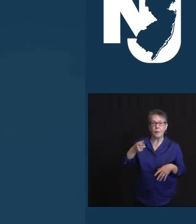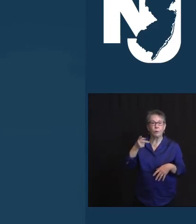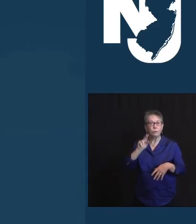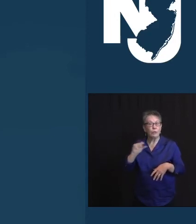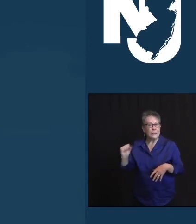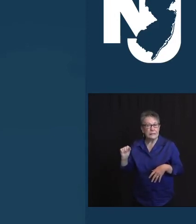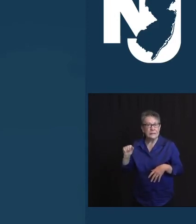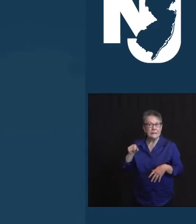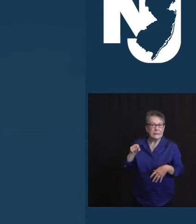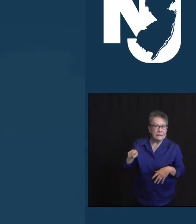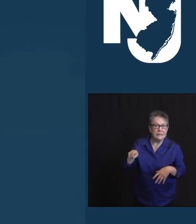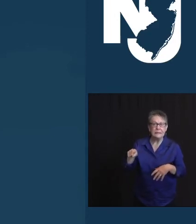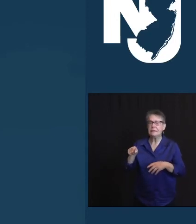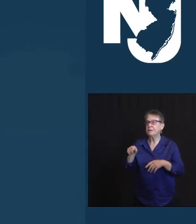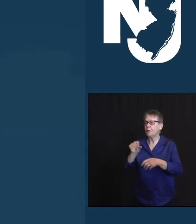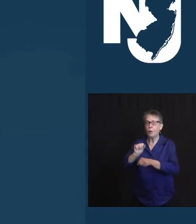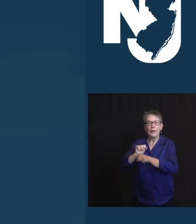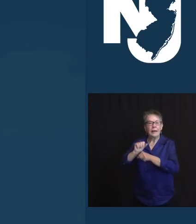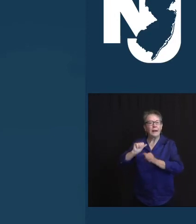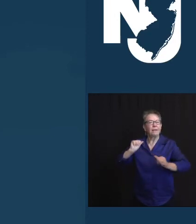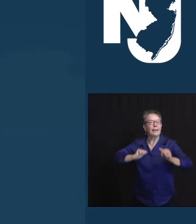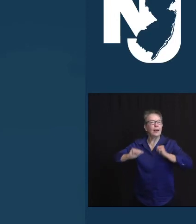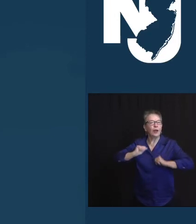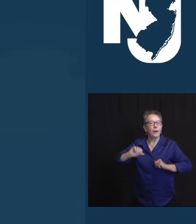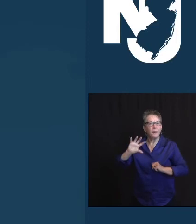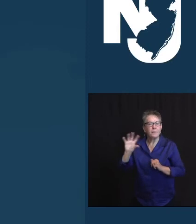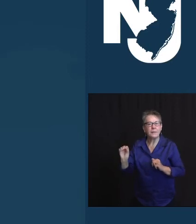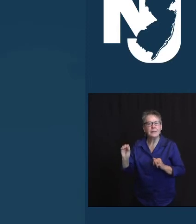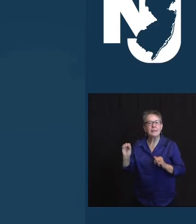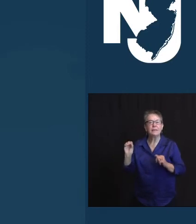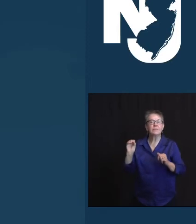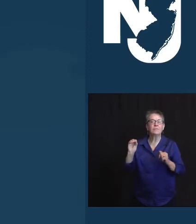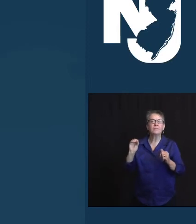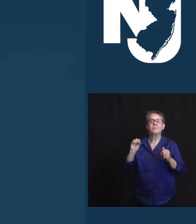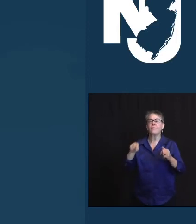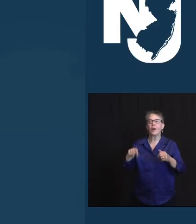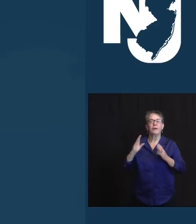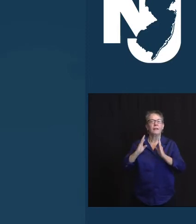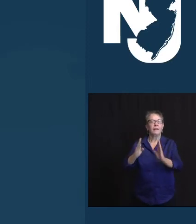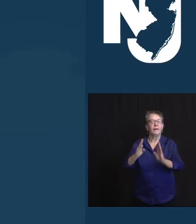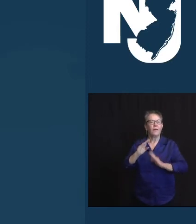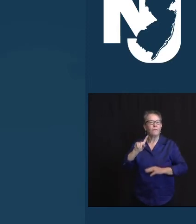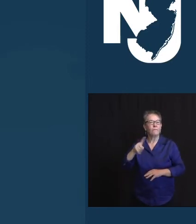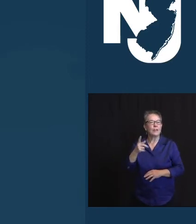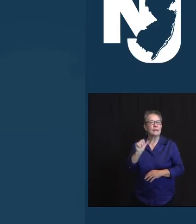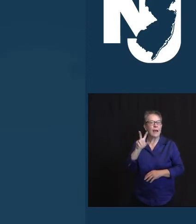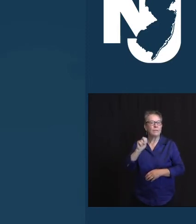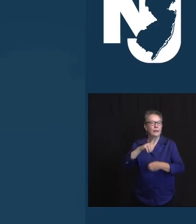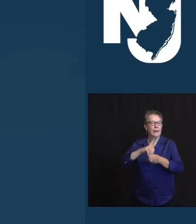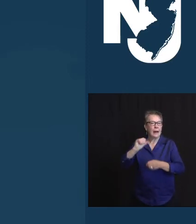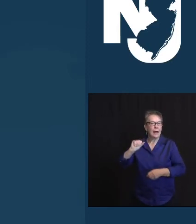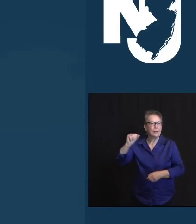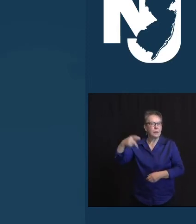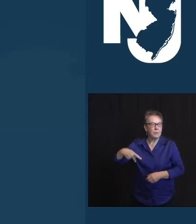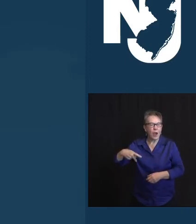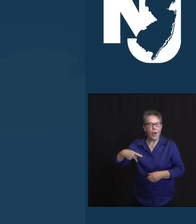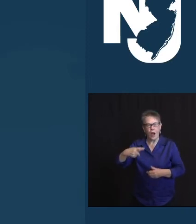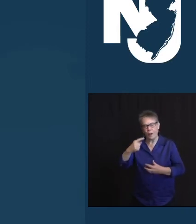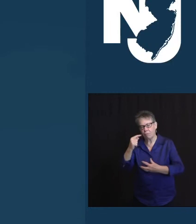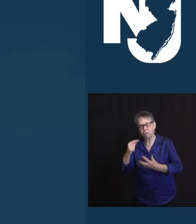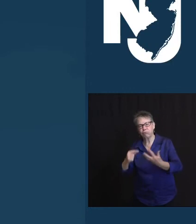and at the First Avenue Playhouse in Highlands, among many other venues. Even in his retirement, music was central to his life